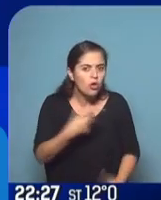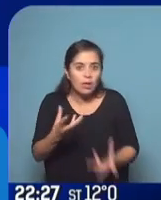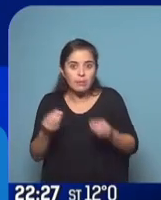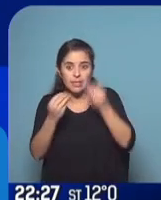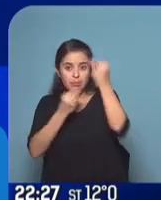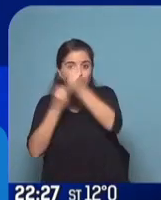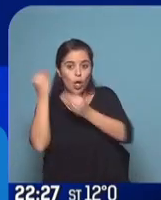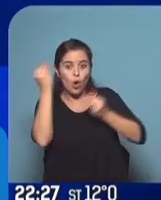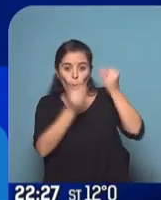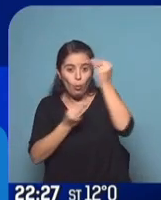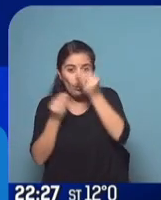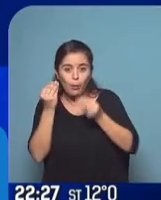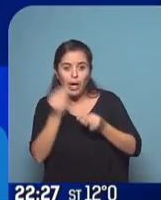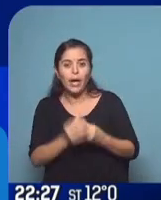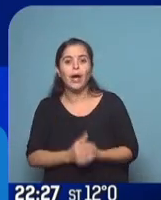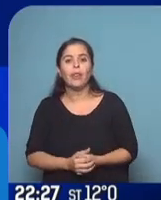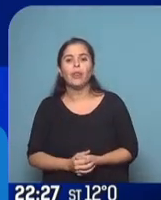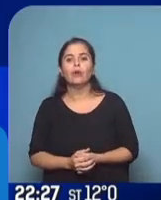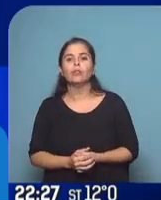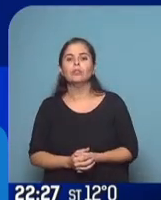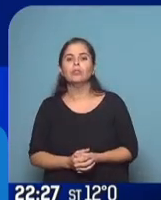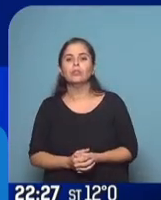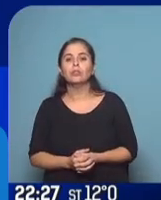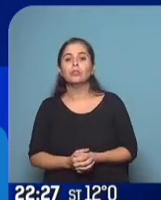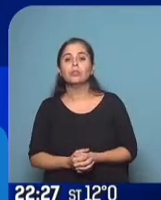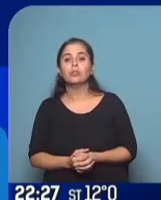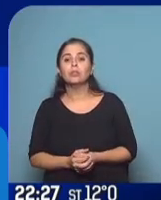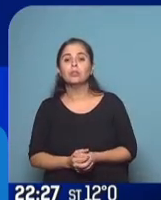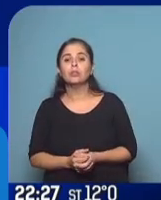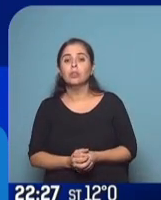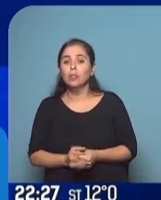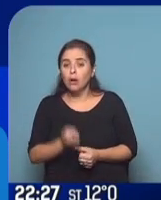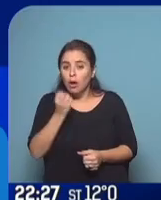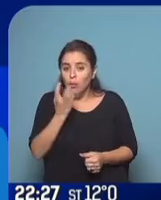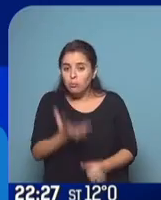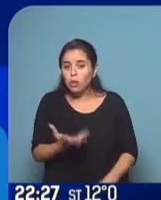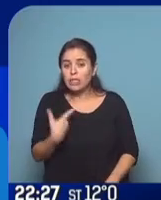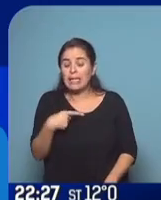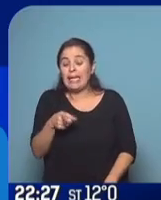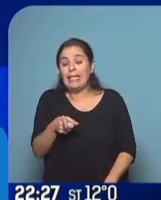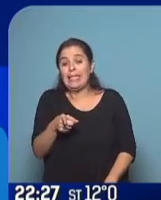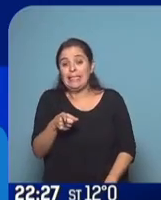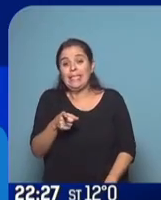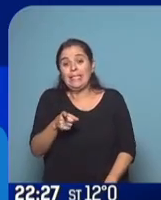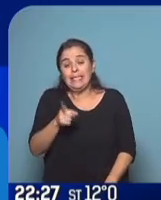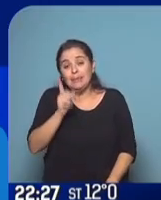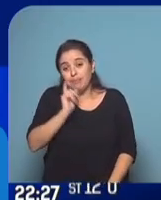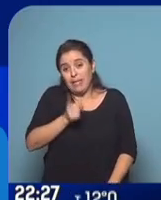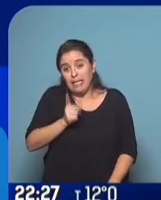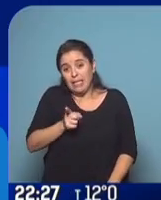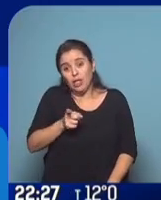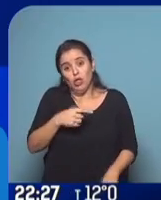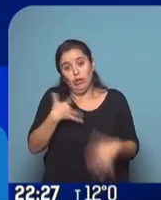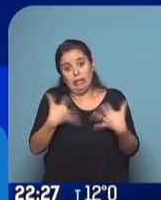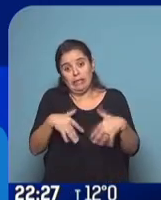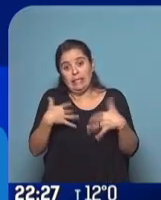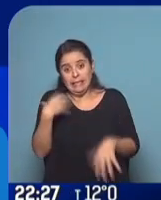element of concern for the risk of miscalculation or